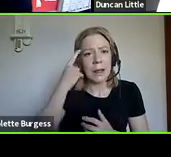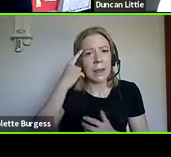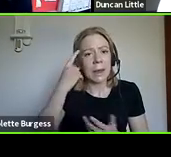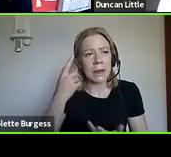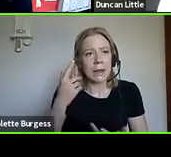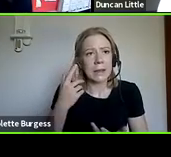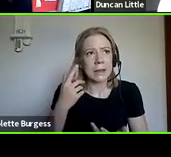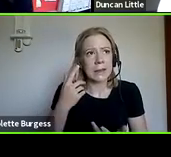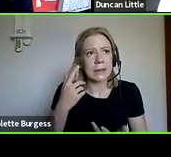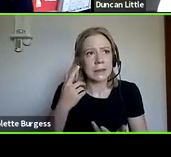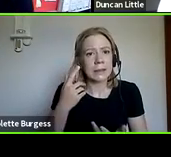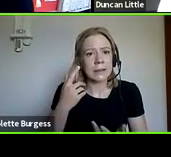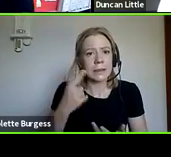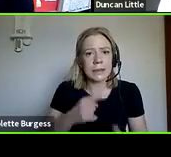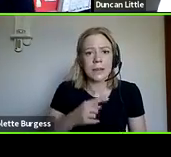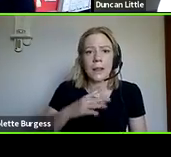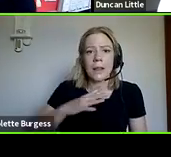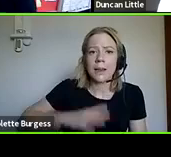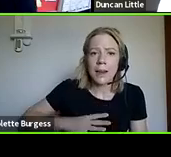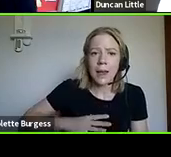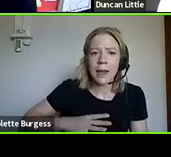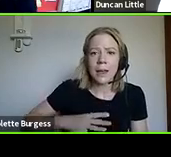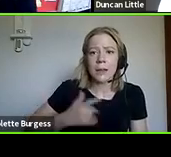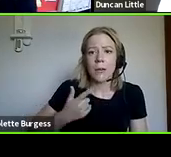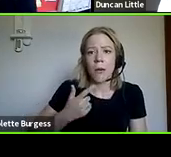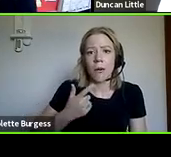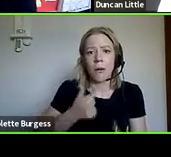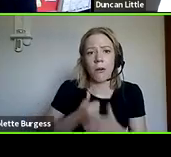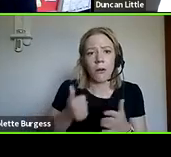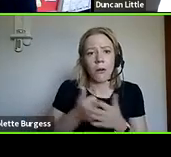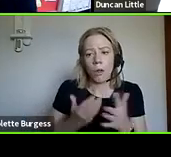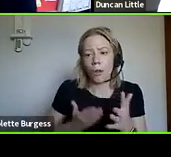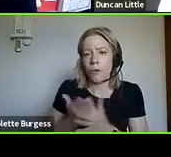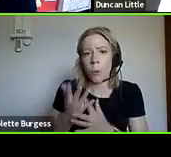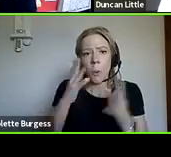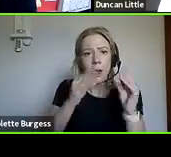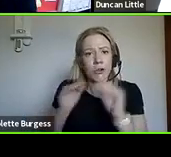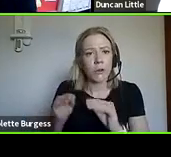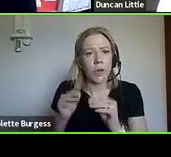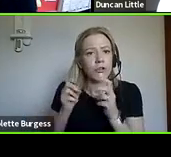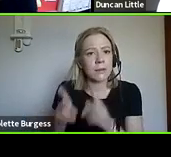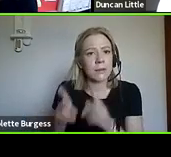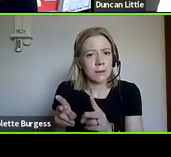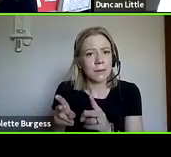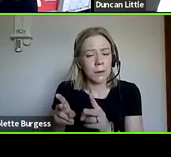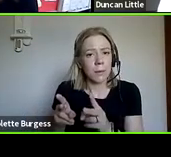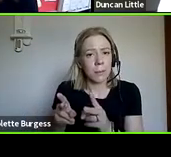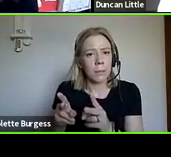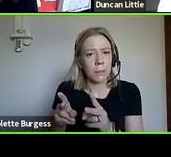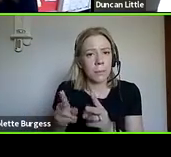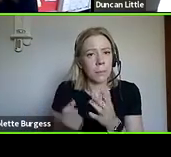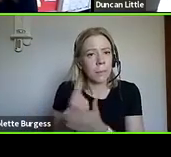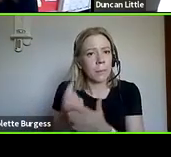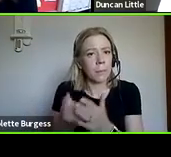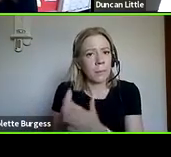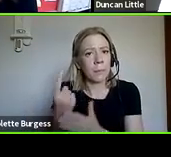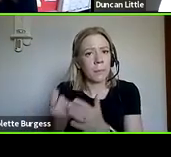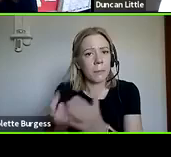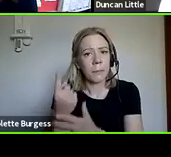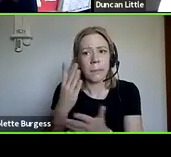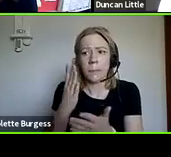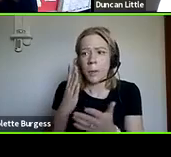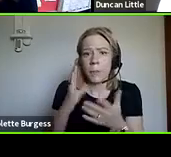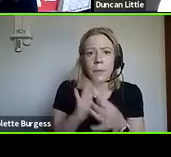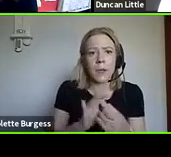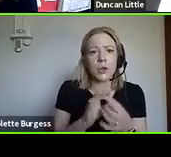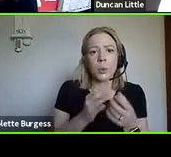needs that often throughout the education system people talk about, but it is